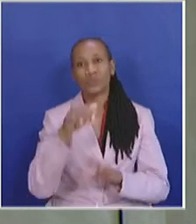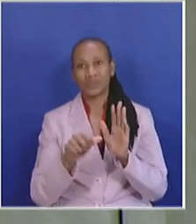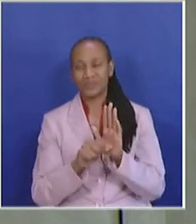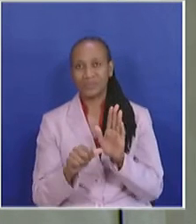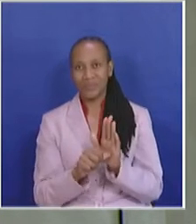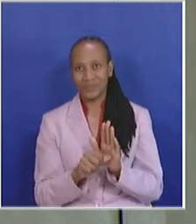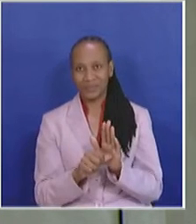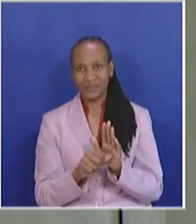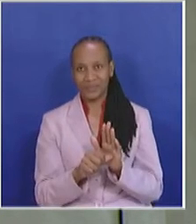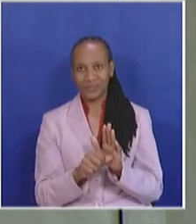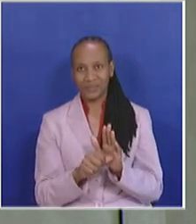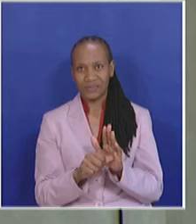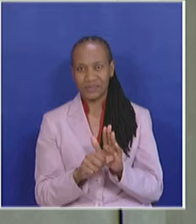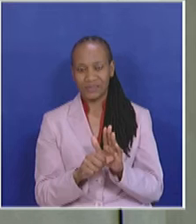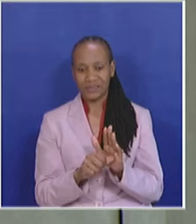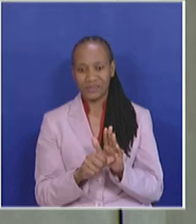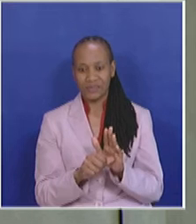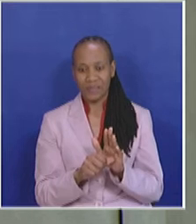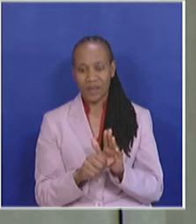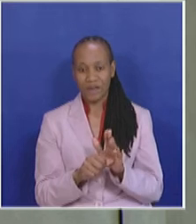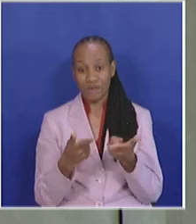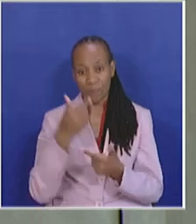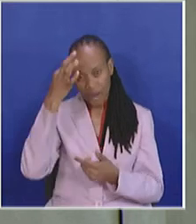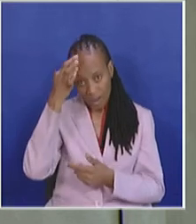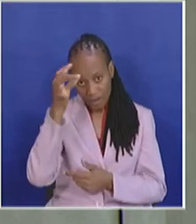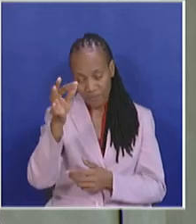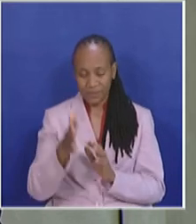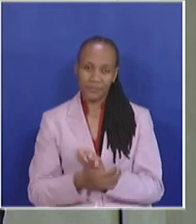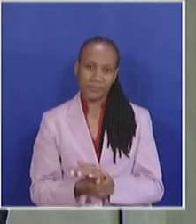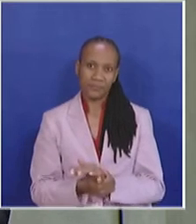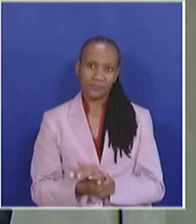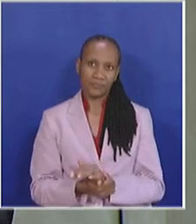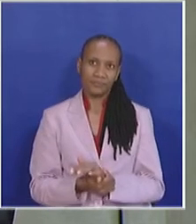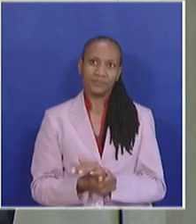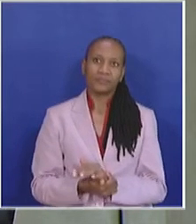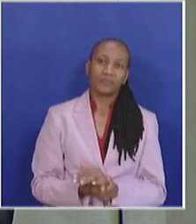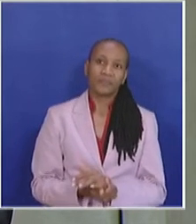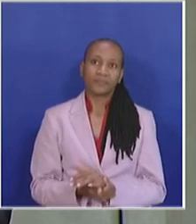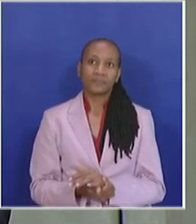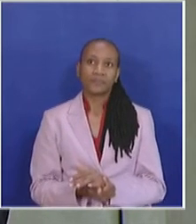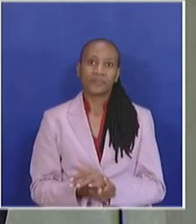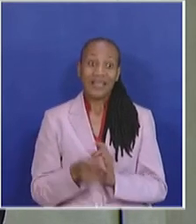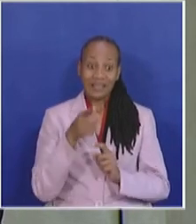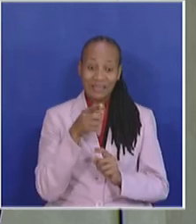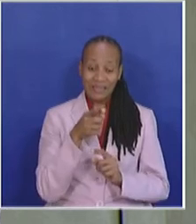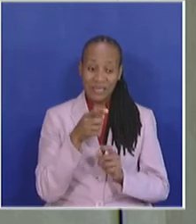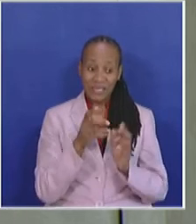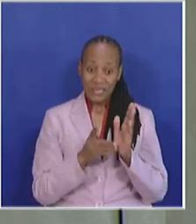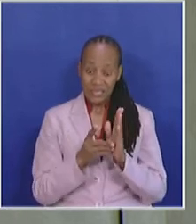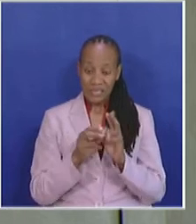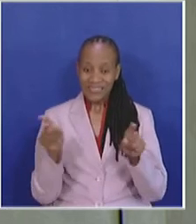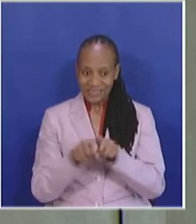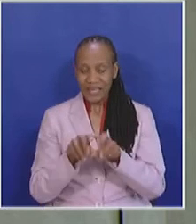stimulation fiscal package of our government and is pivotal to the National Development